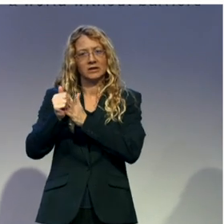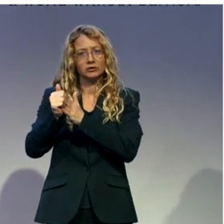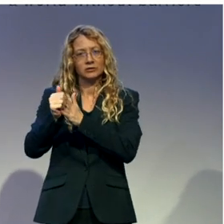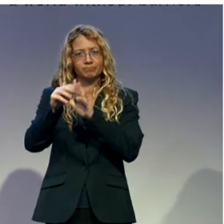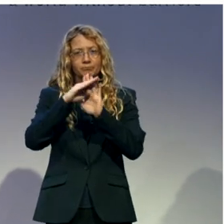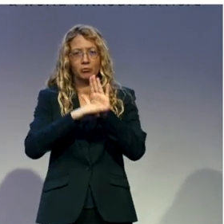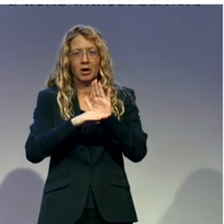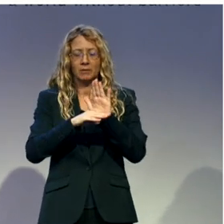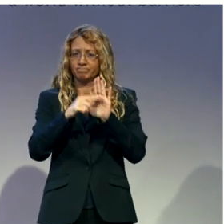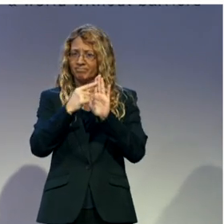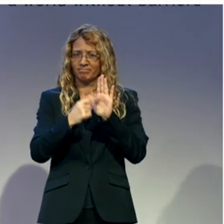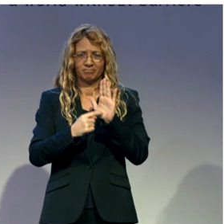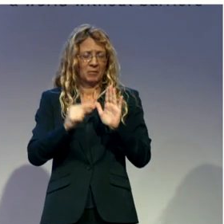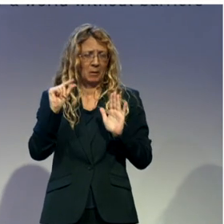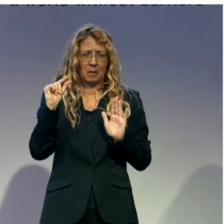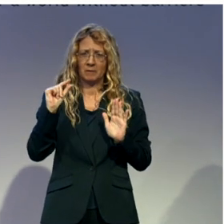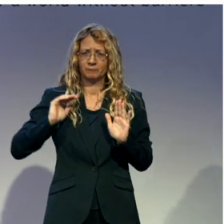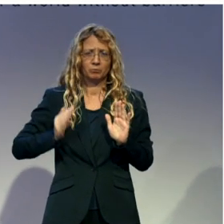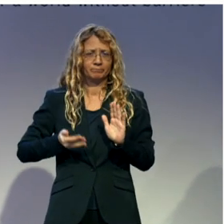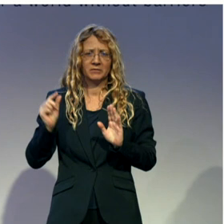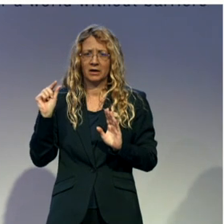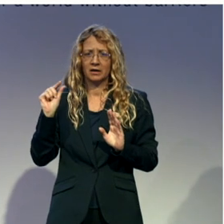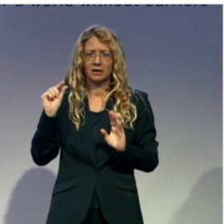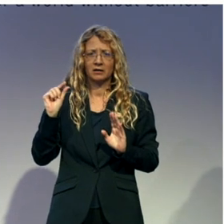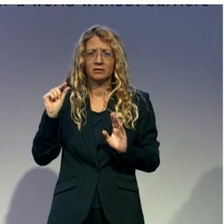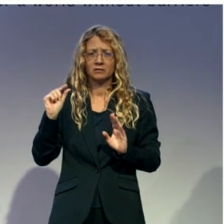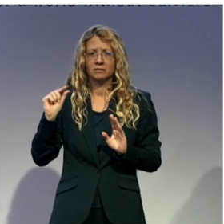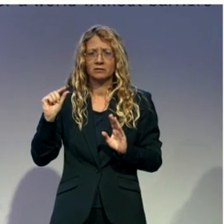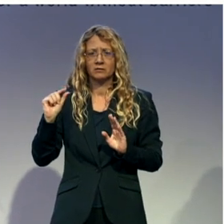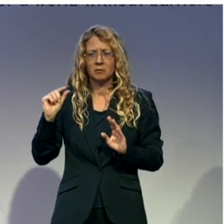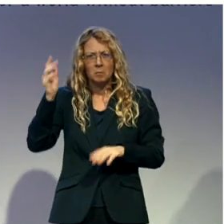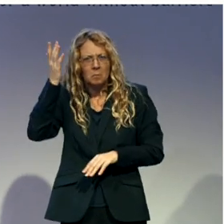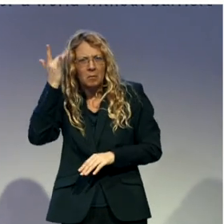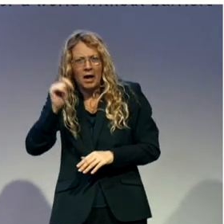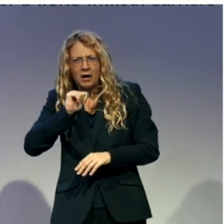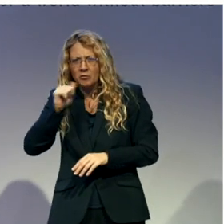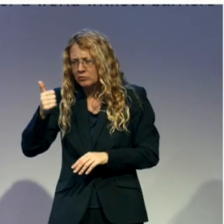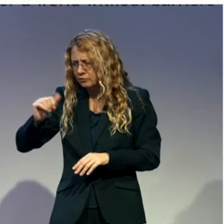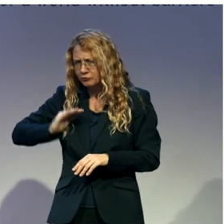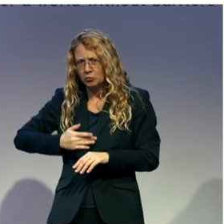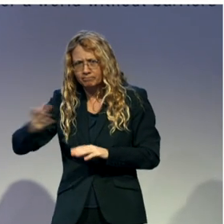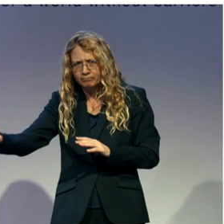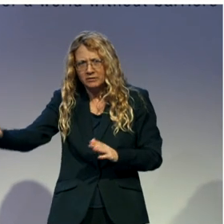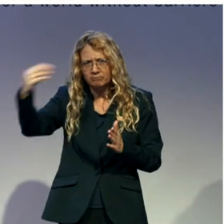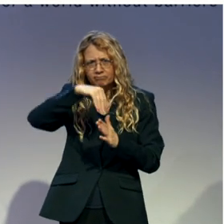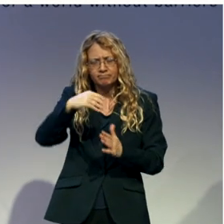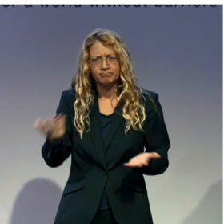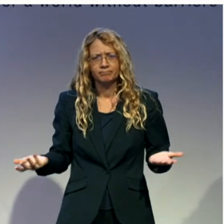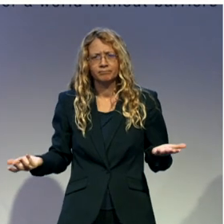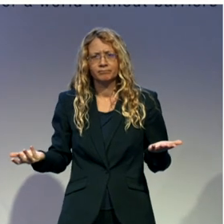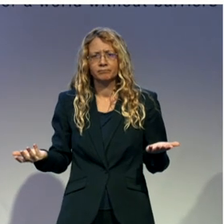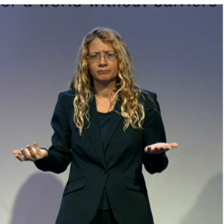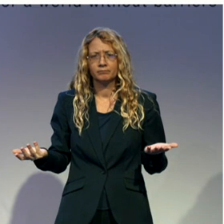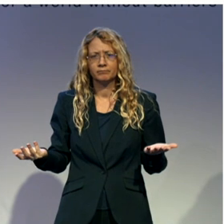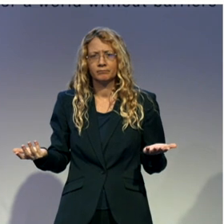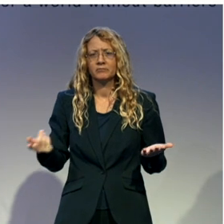also analyzed why women weren't included and used these as results to build our own leadership development program. We'd